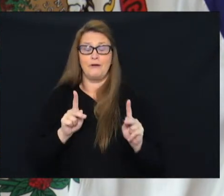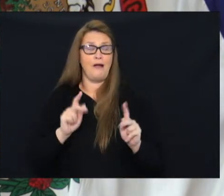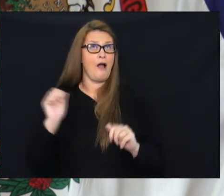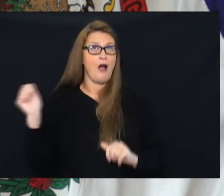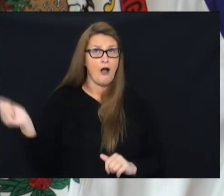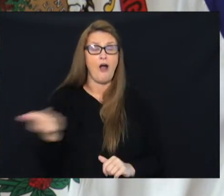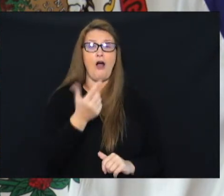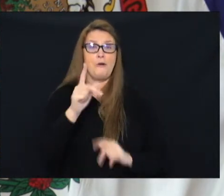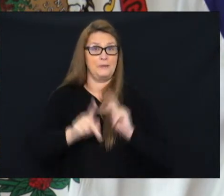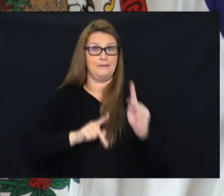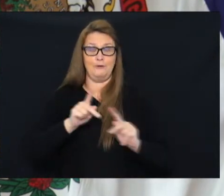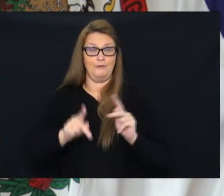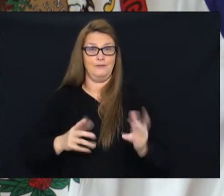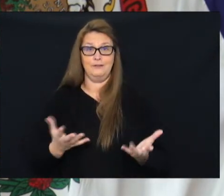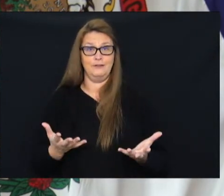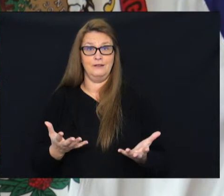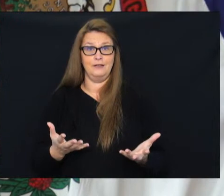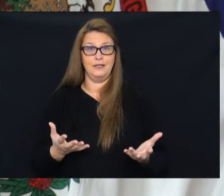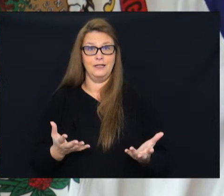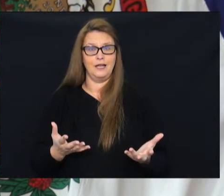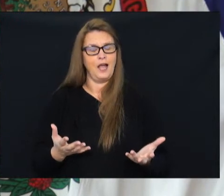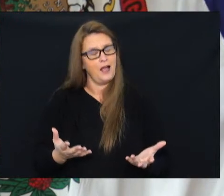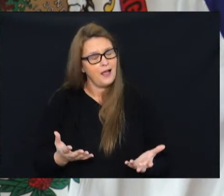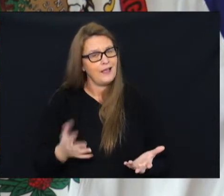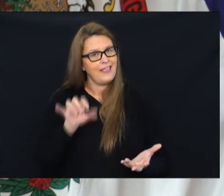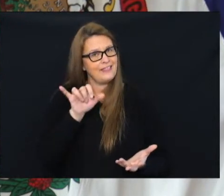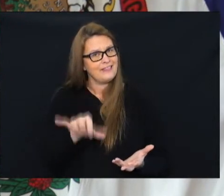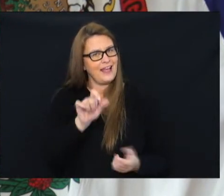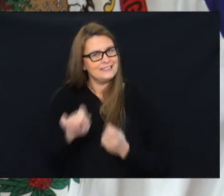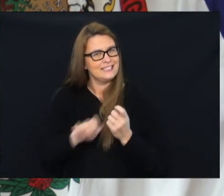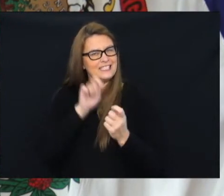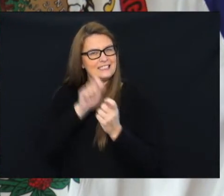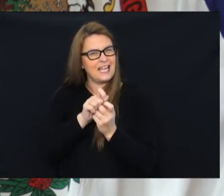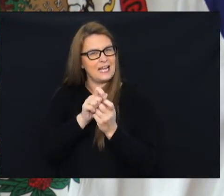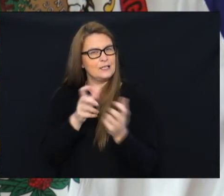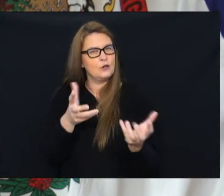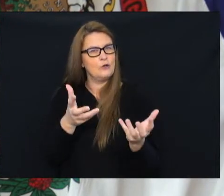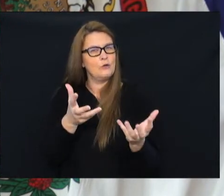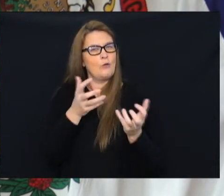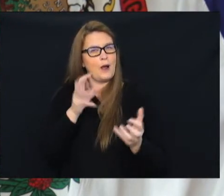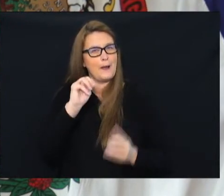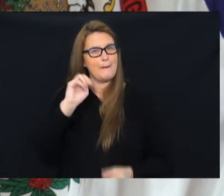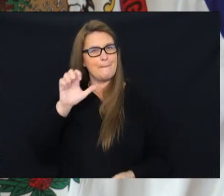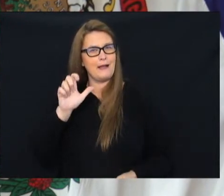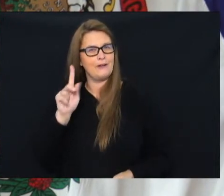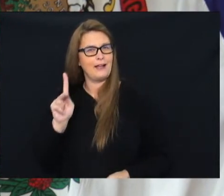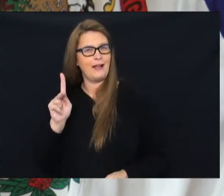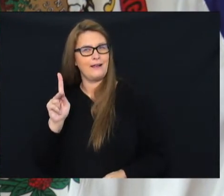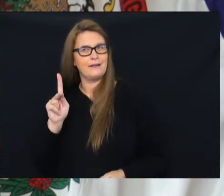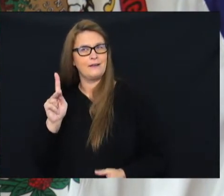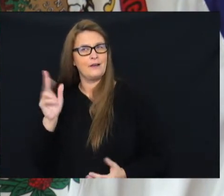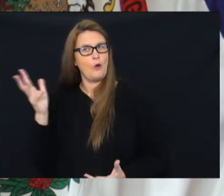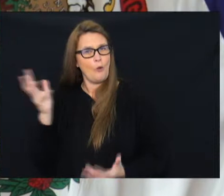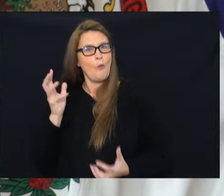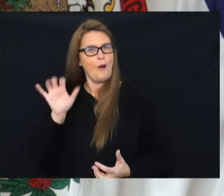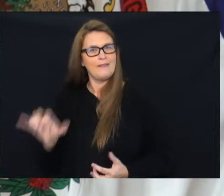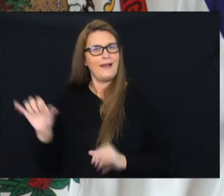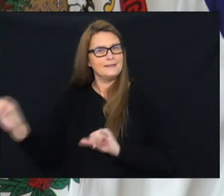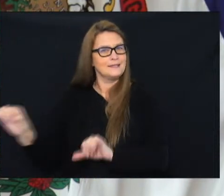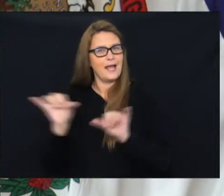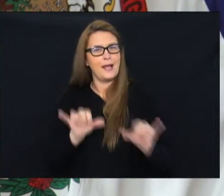Everybody. Is that not exactly what Martin Luther King thought? Is that